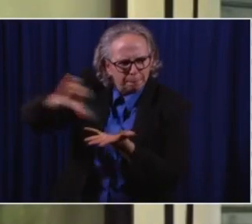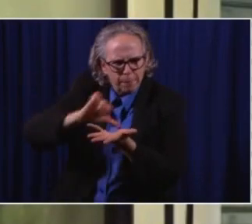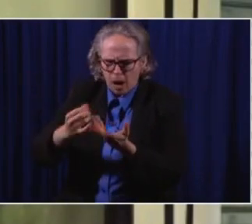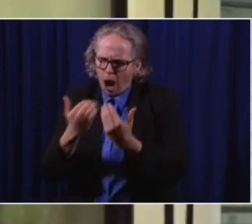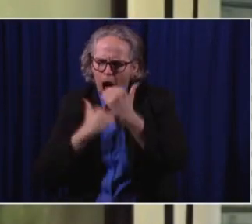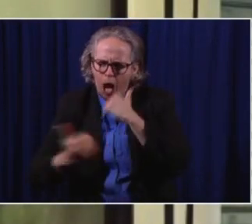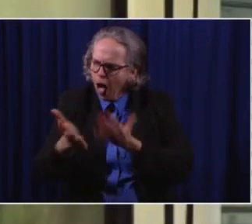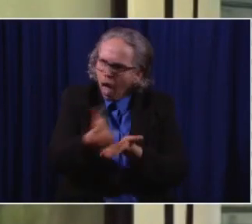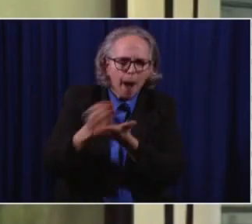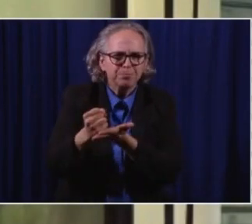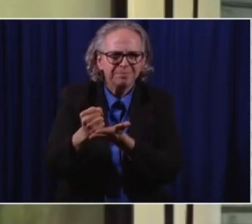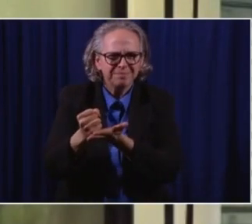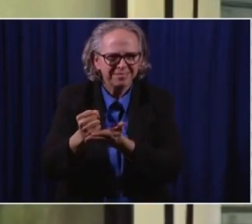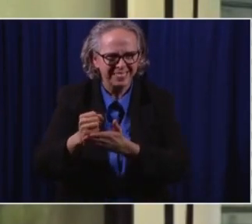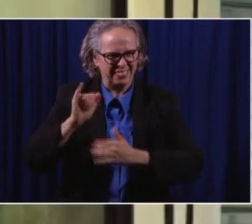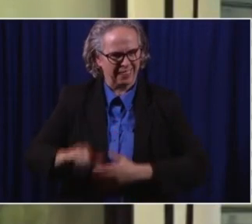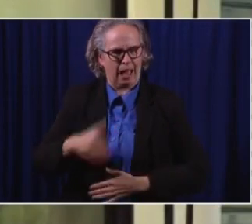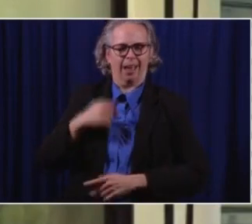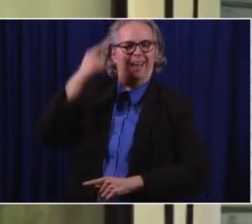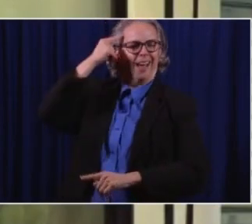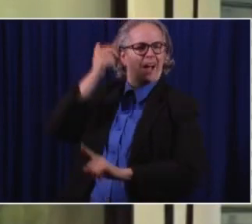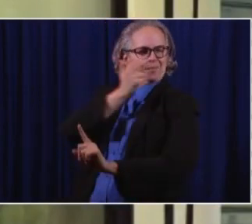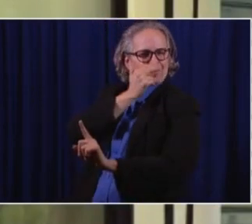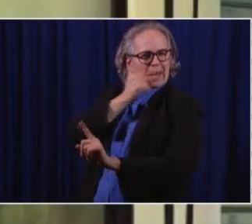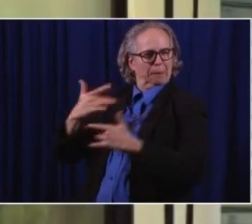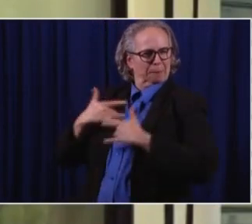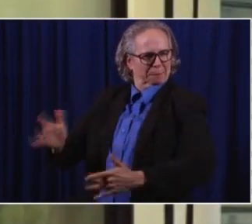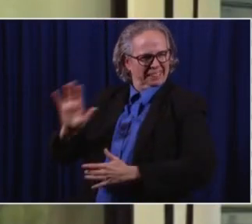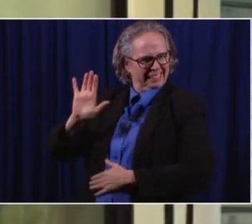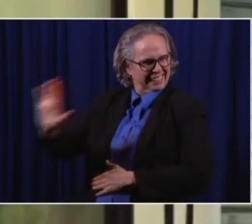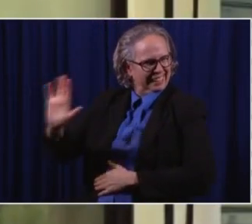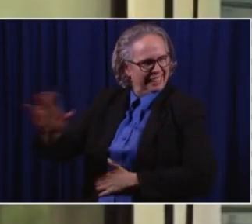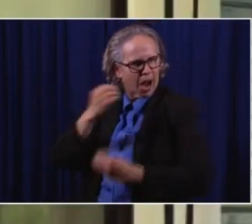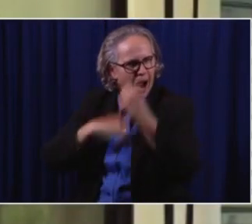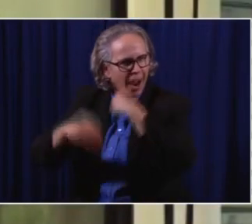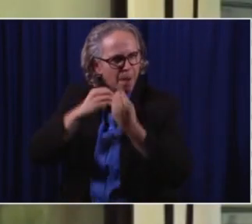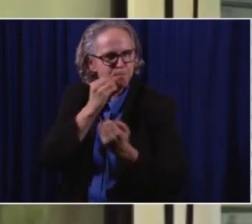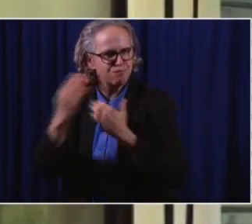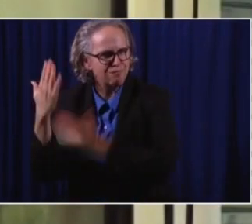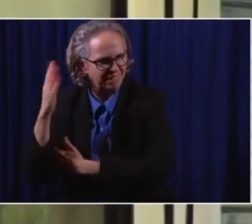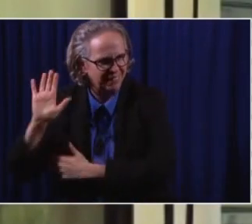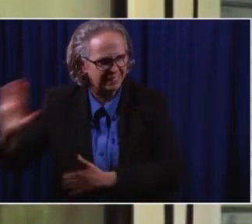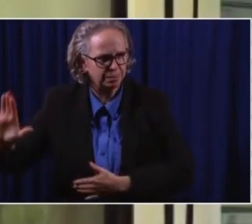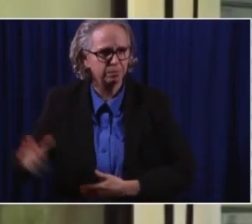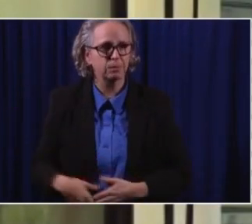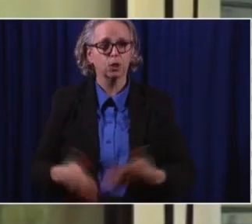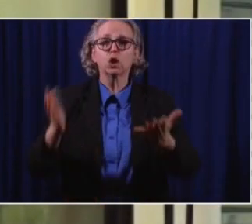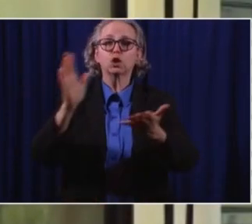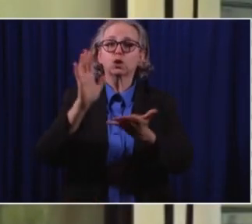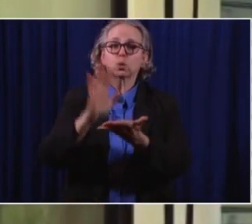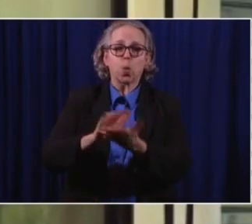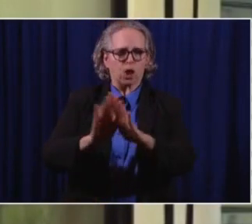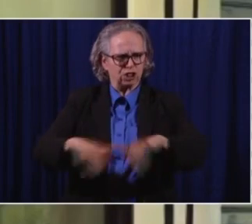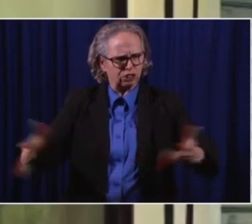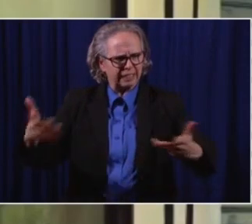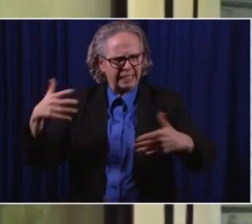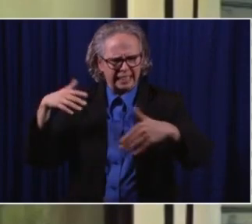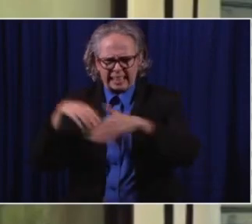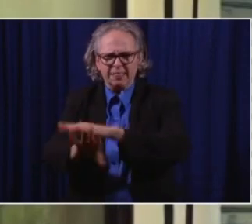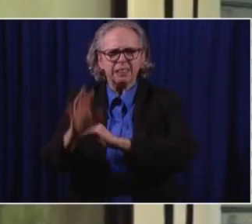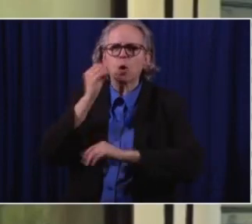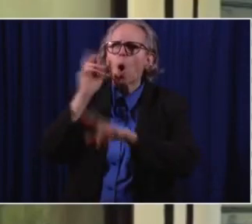that's kind of a fun thing. And when the school kids go through this old home, they love reading that quote from Warren